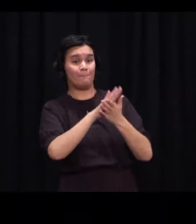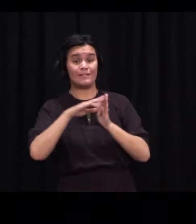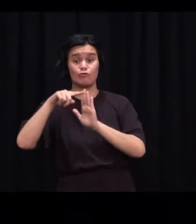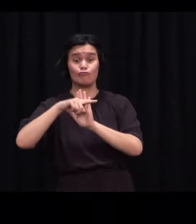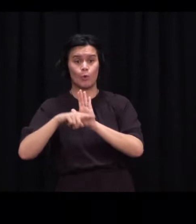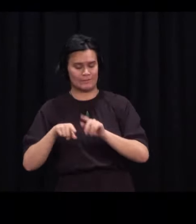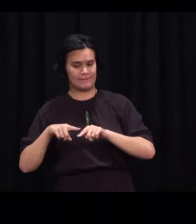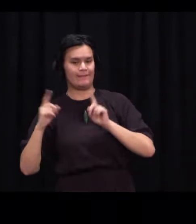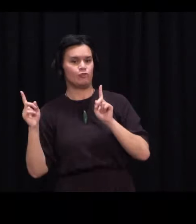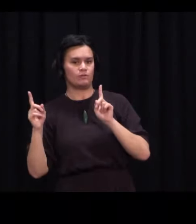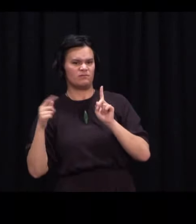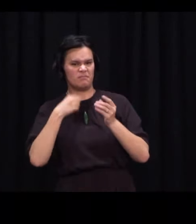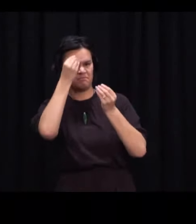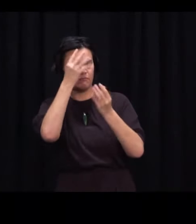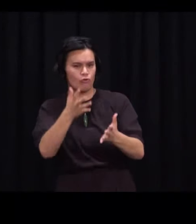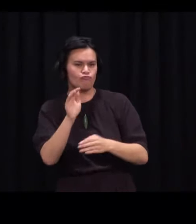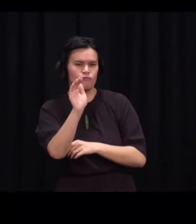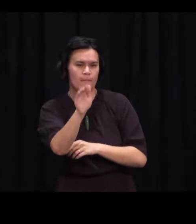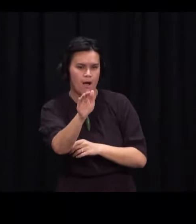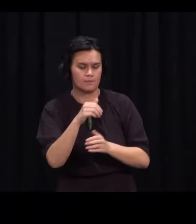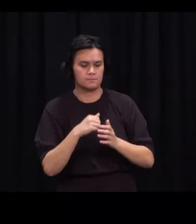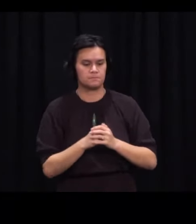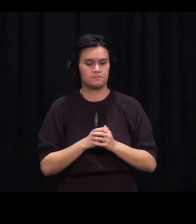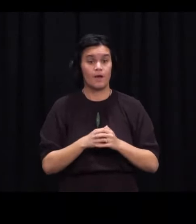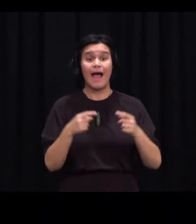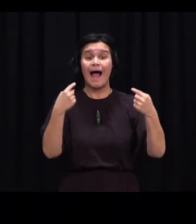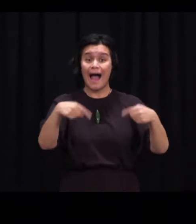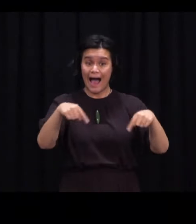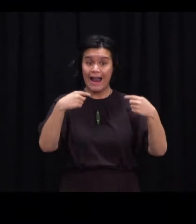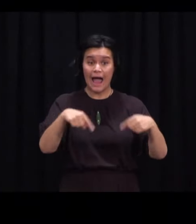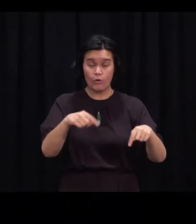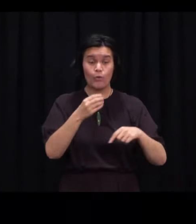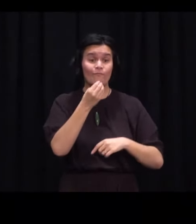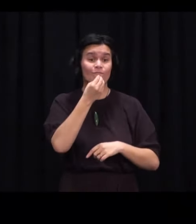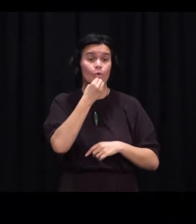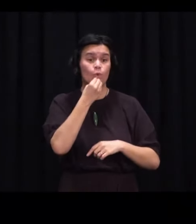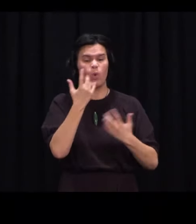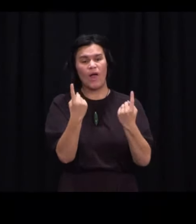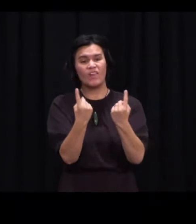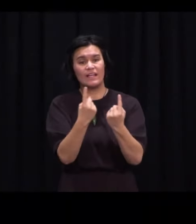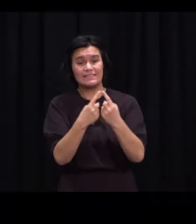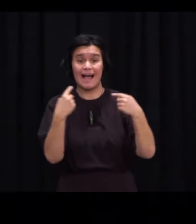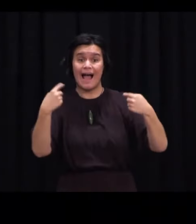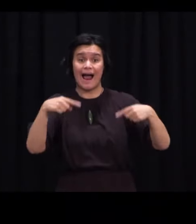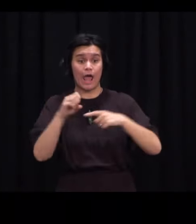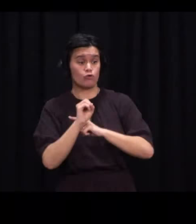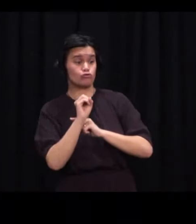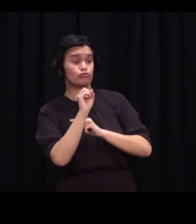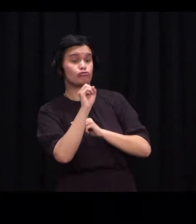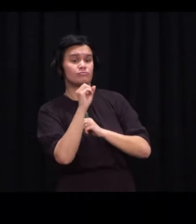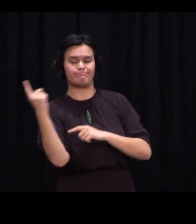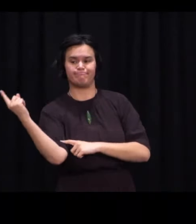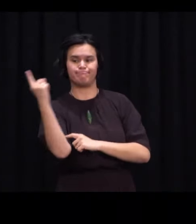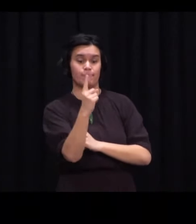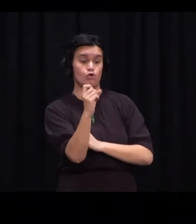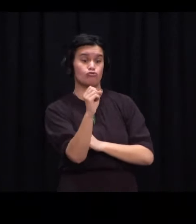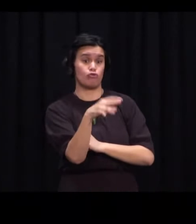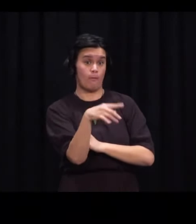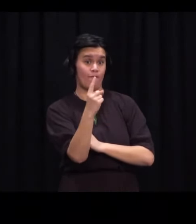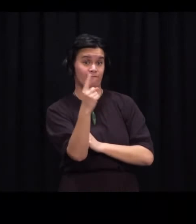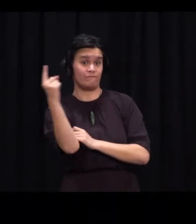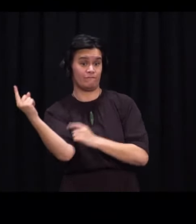those changes. Contactless delivery and pickups can occur, but all staff and customers are legally required to wear a mask for